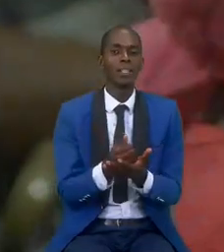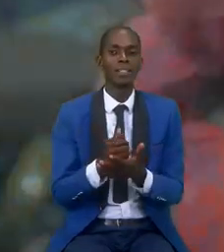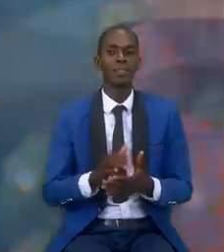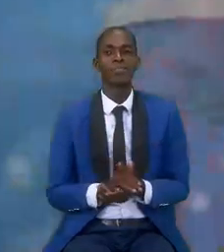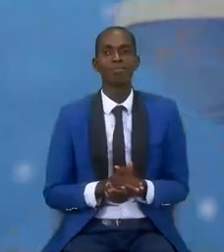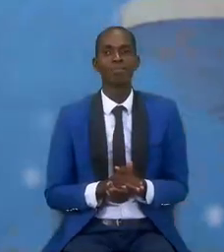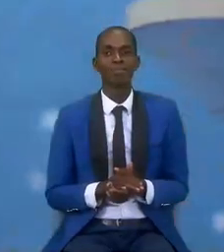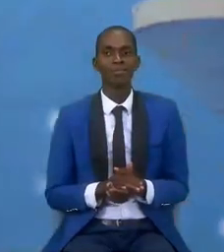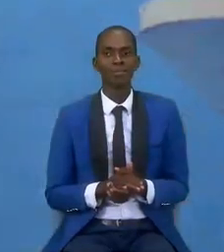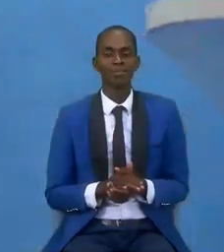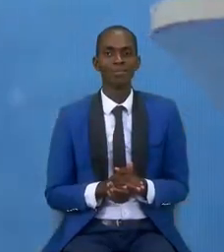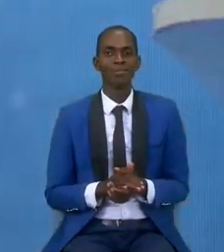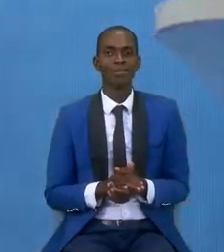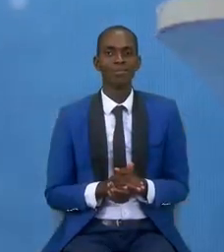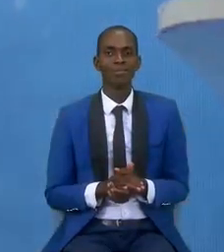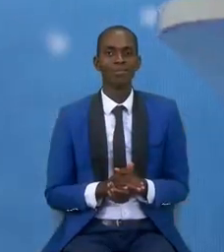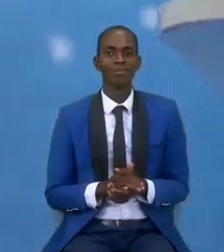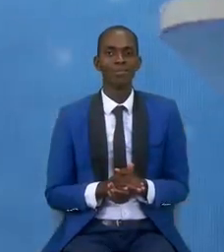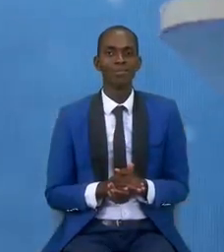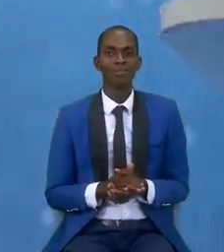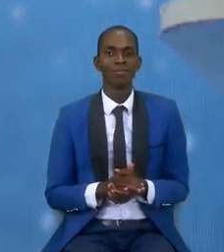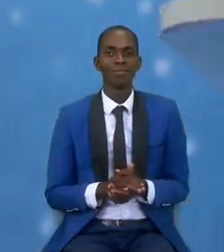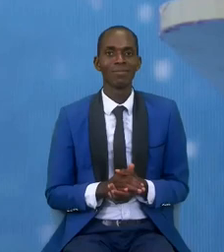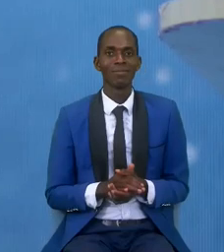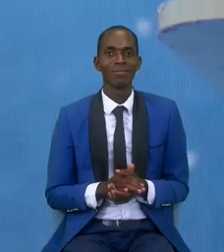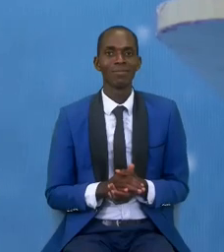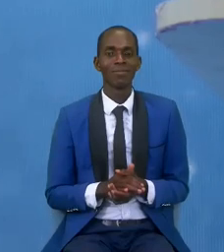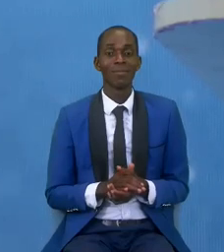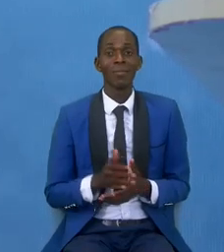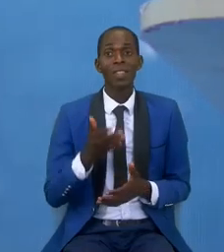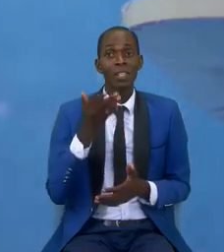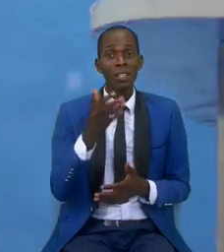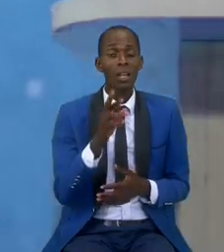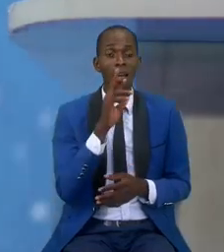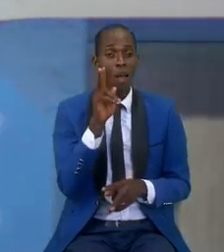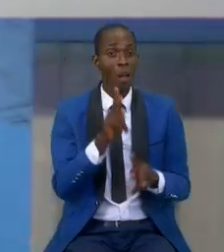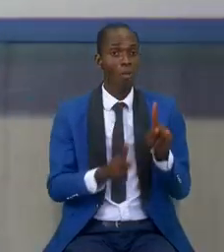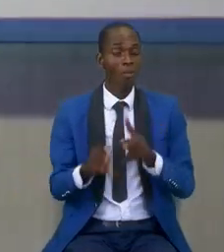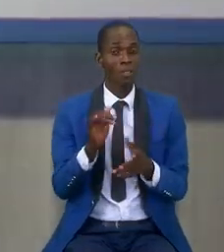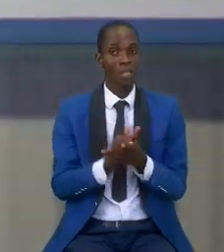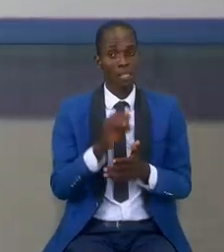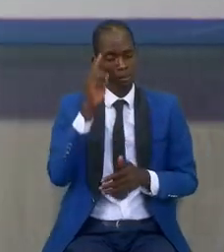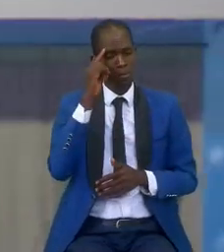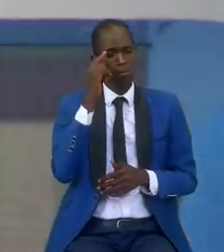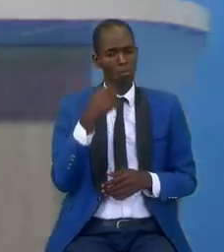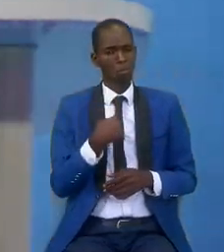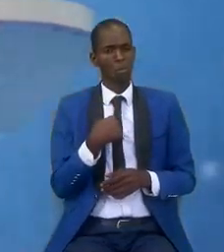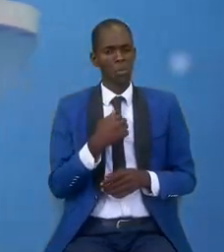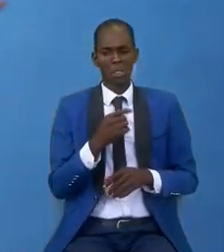there are people who seek me I don't drink any deadly thing you know sugar deadly